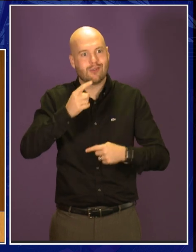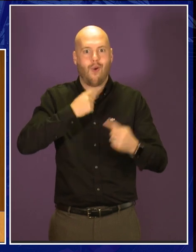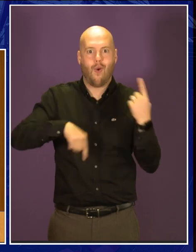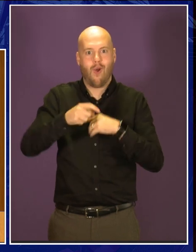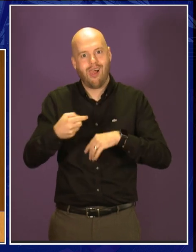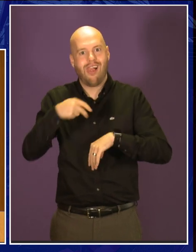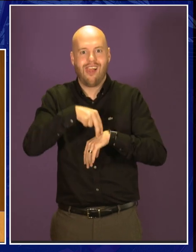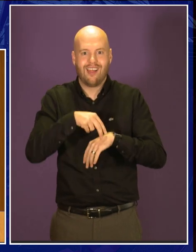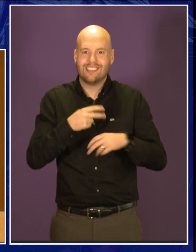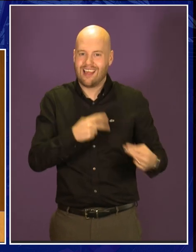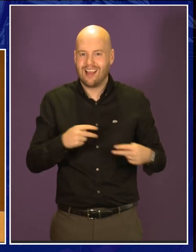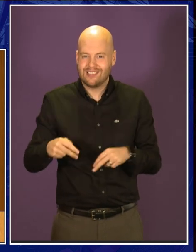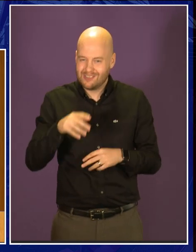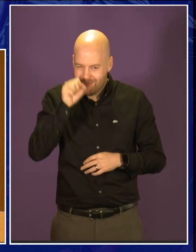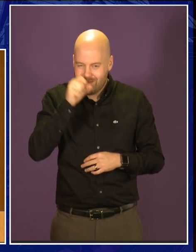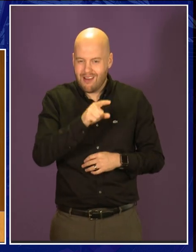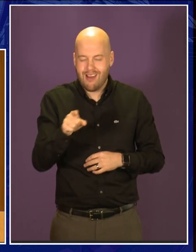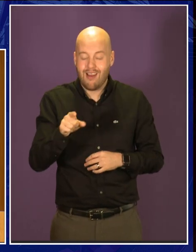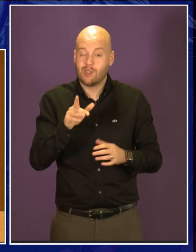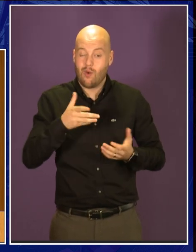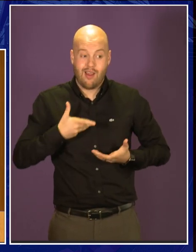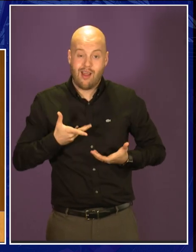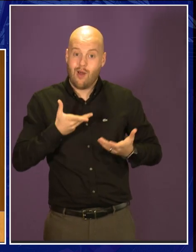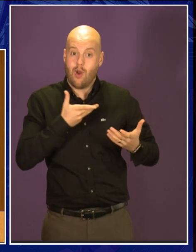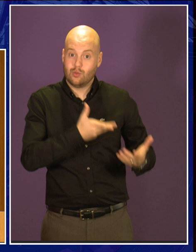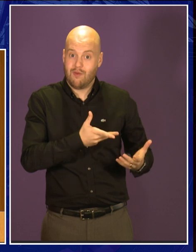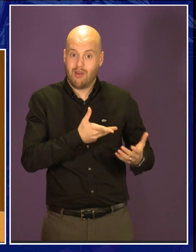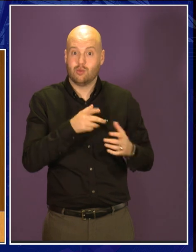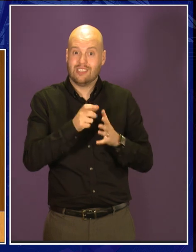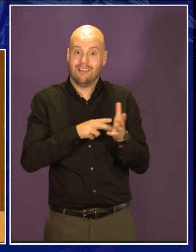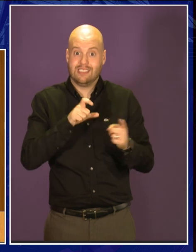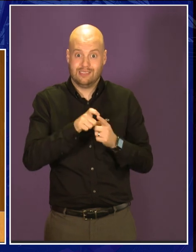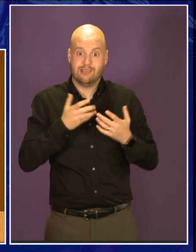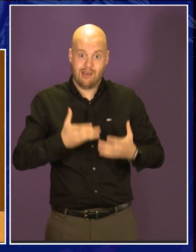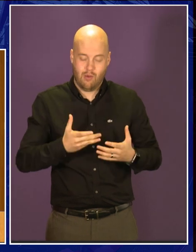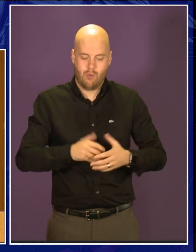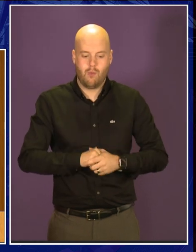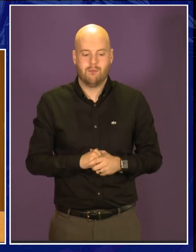podium and from the seats. So, but I'm going to hand over now, if I can, to David and Prince Toto.